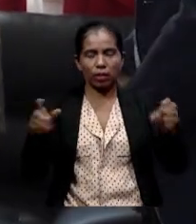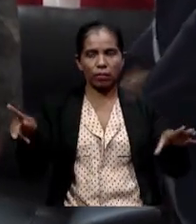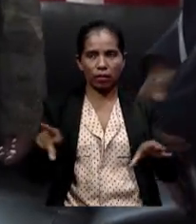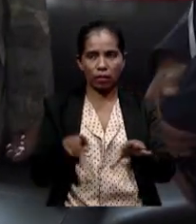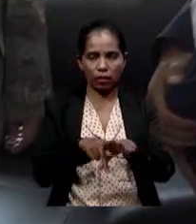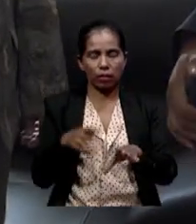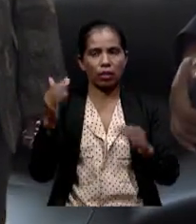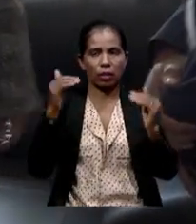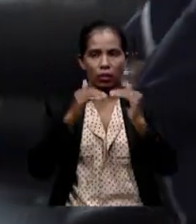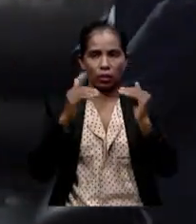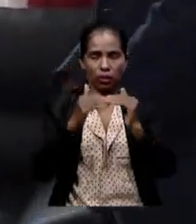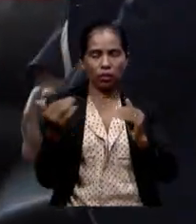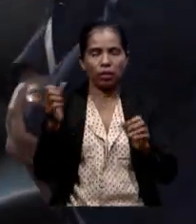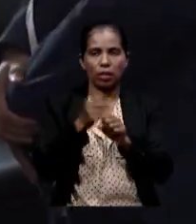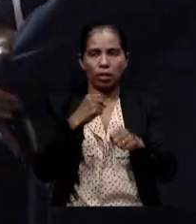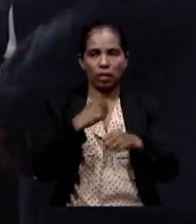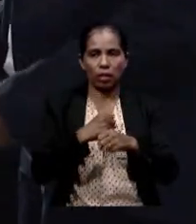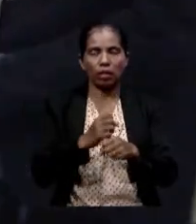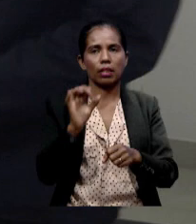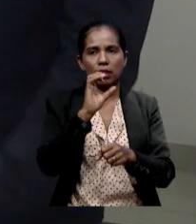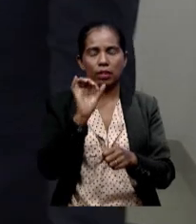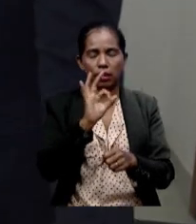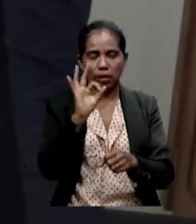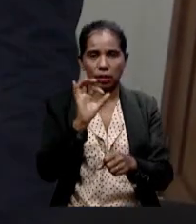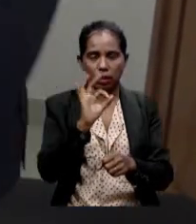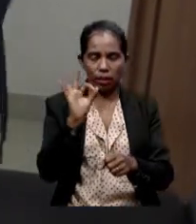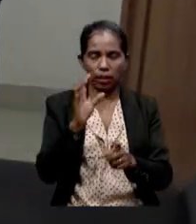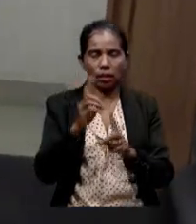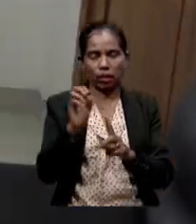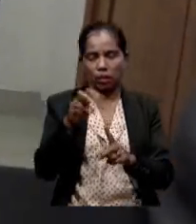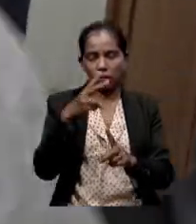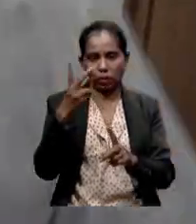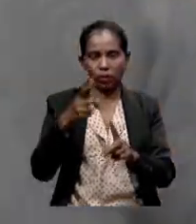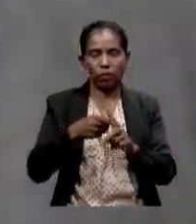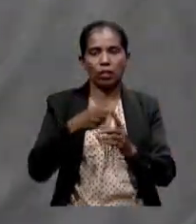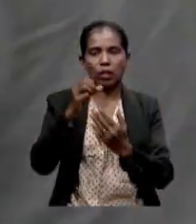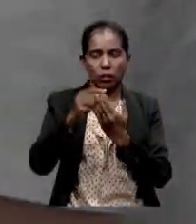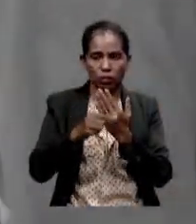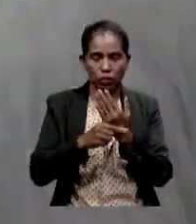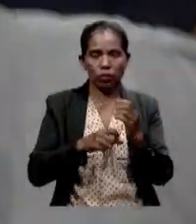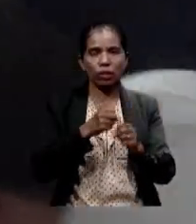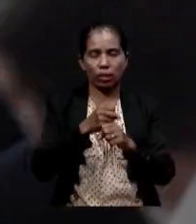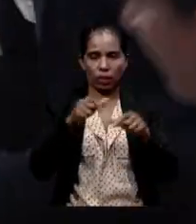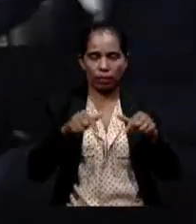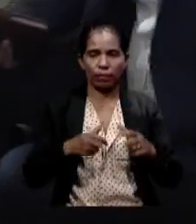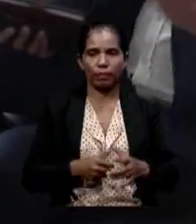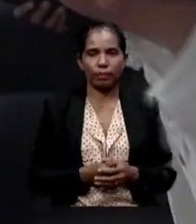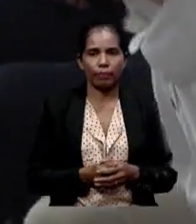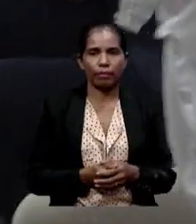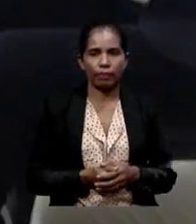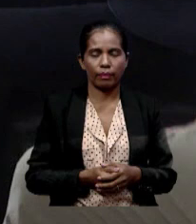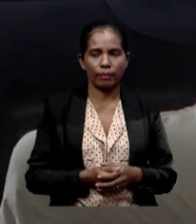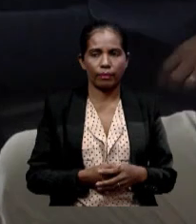e seminario nebe, se realiza e sexta, loran San Lourdes Rua, fulan agosto, tina nem. We hope that after the